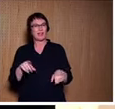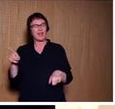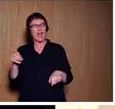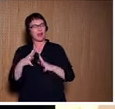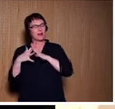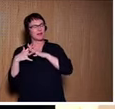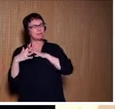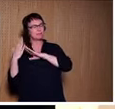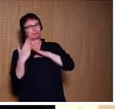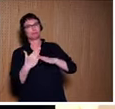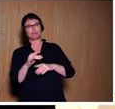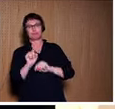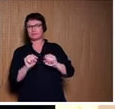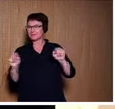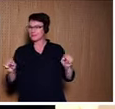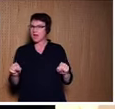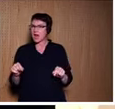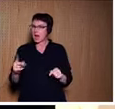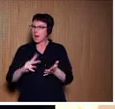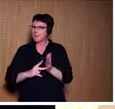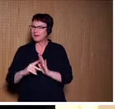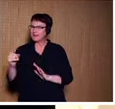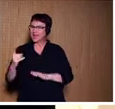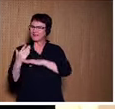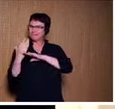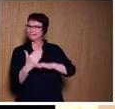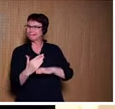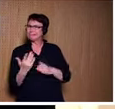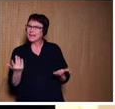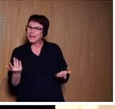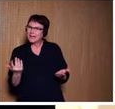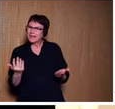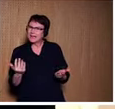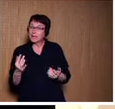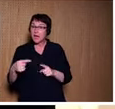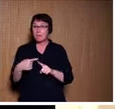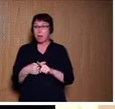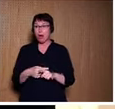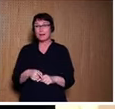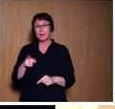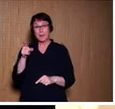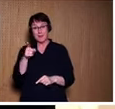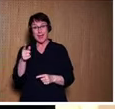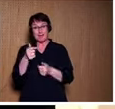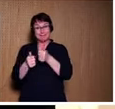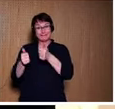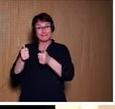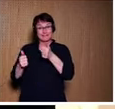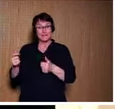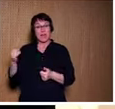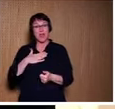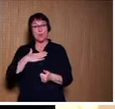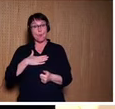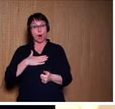queer scholars have shown how colonialism and slavery were not only premised upon a